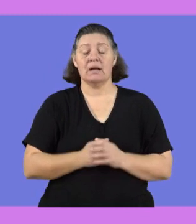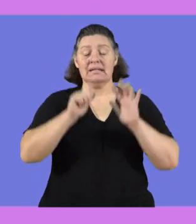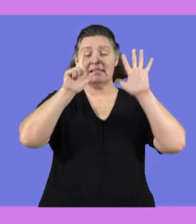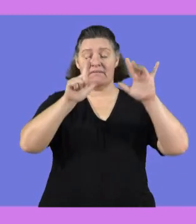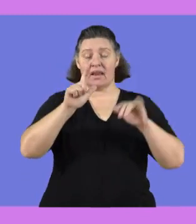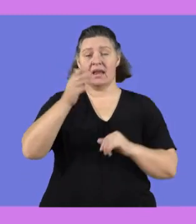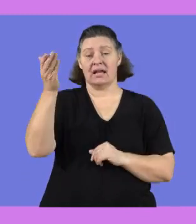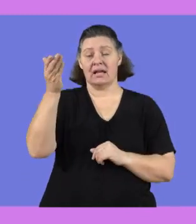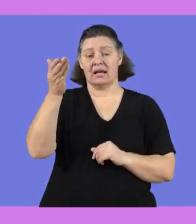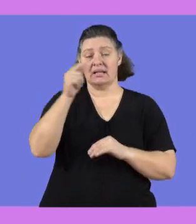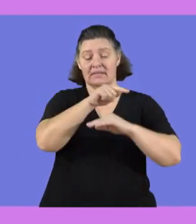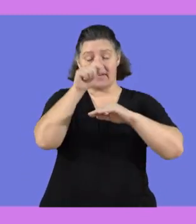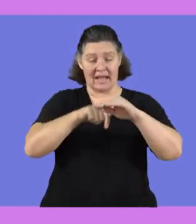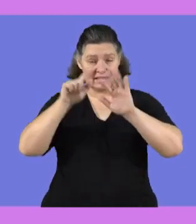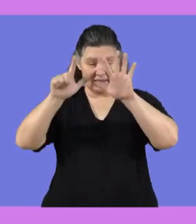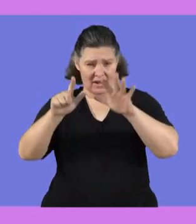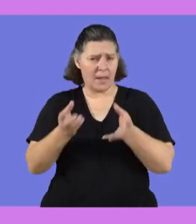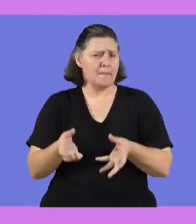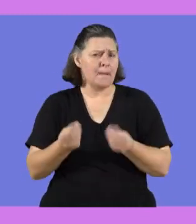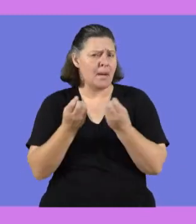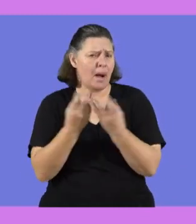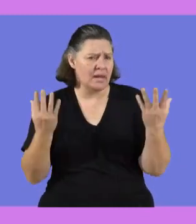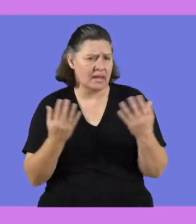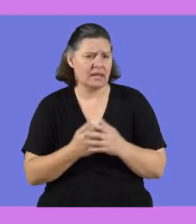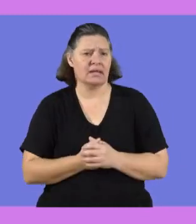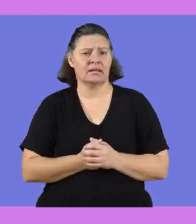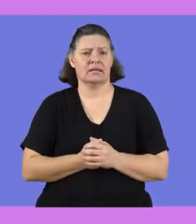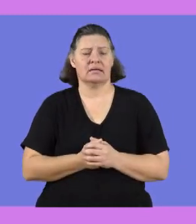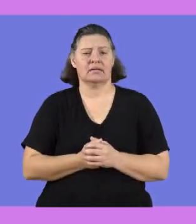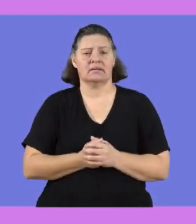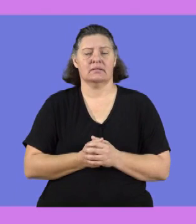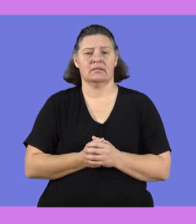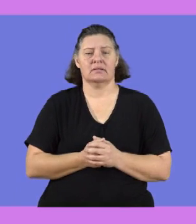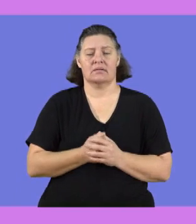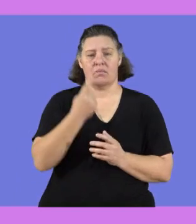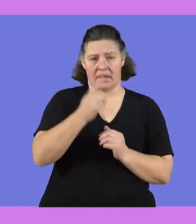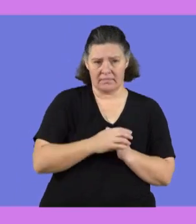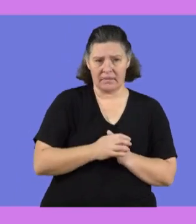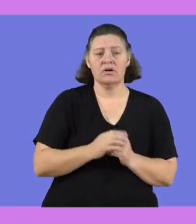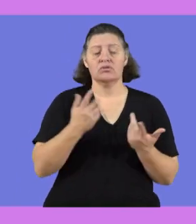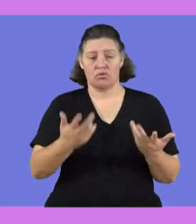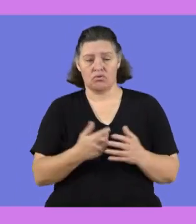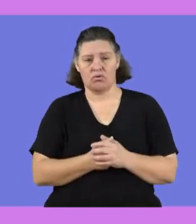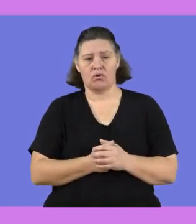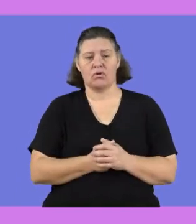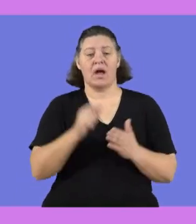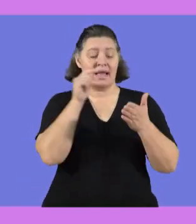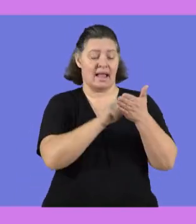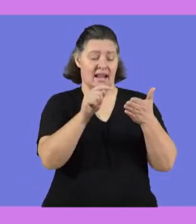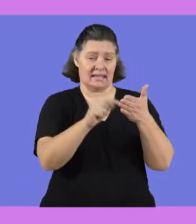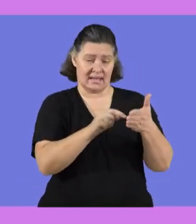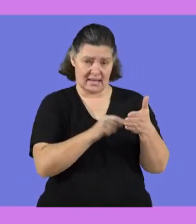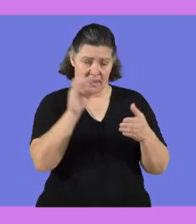by 7, we are going to get 7. And when we divide 49 by 7, let us divide